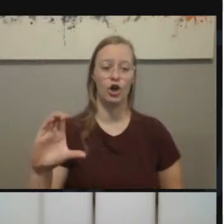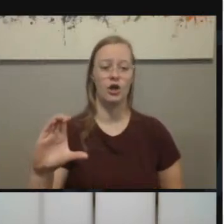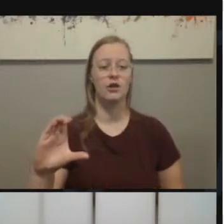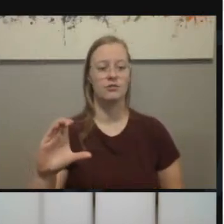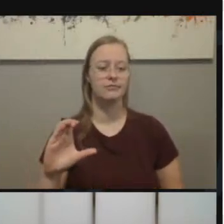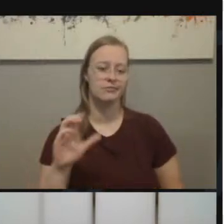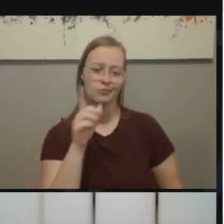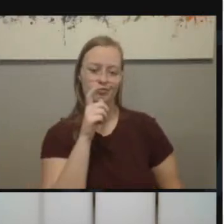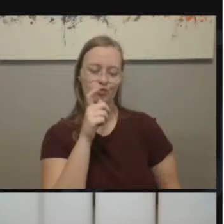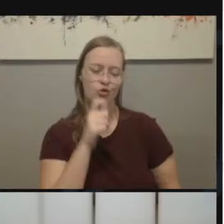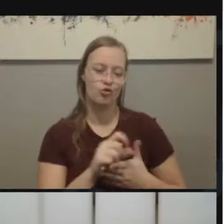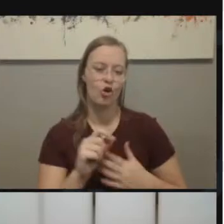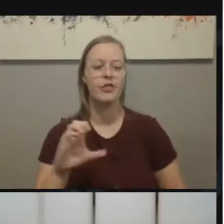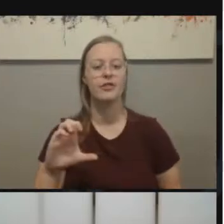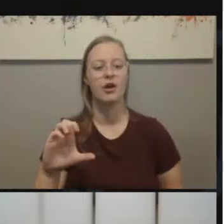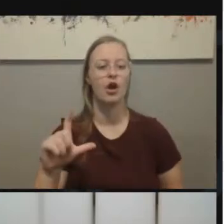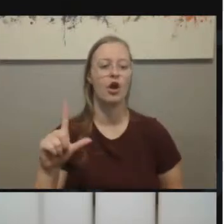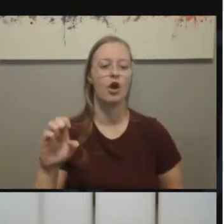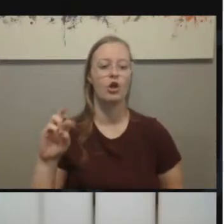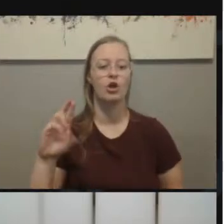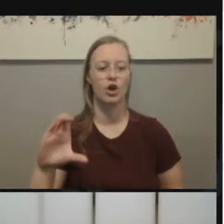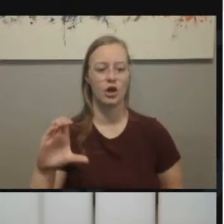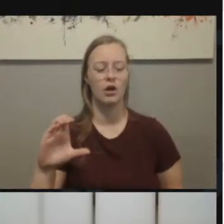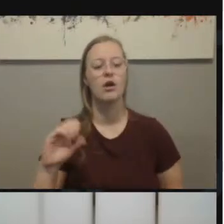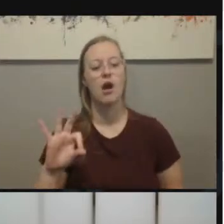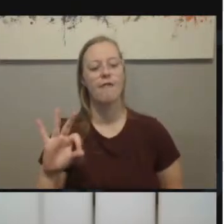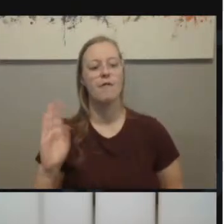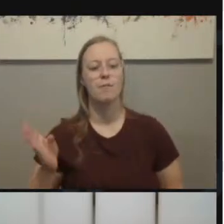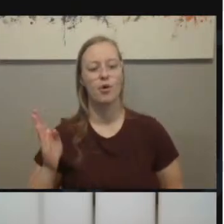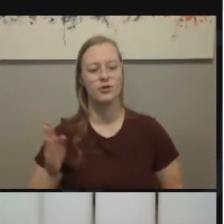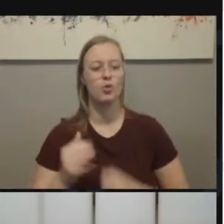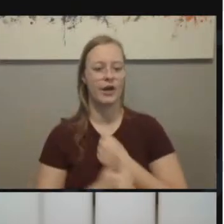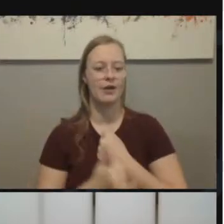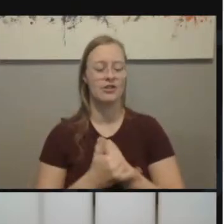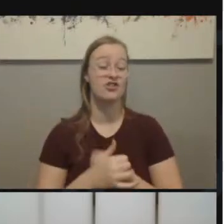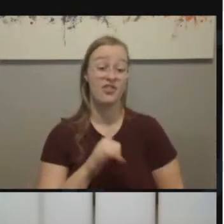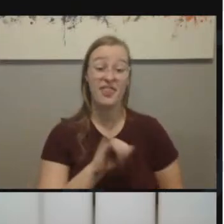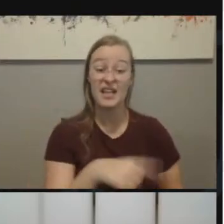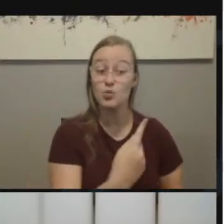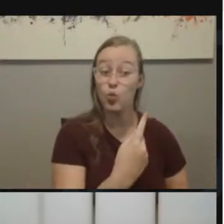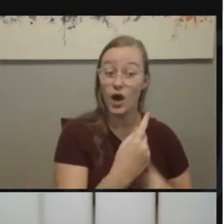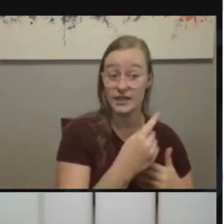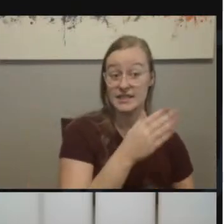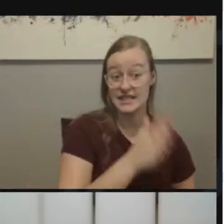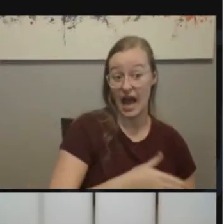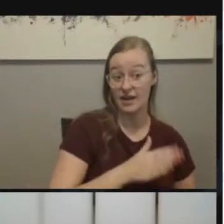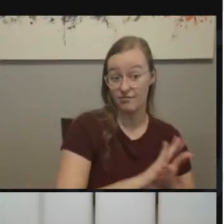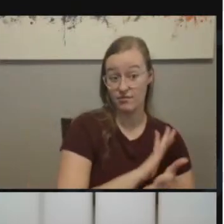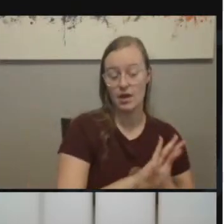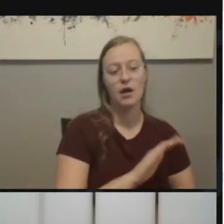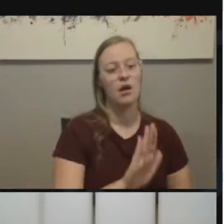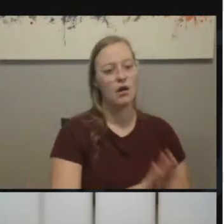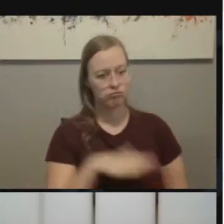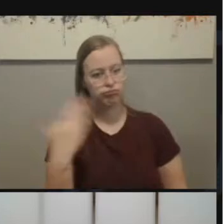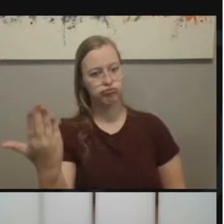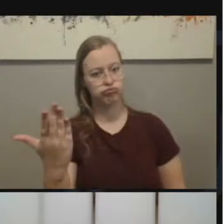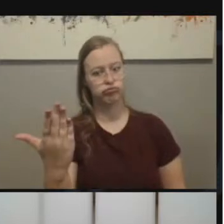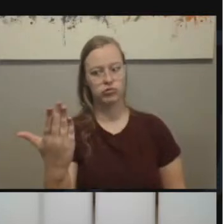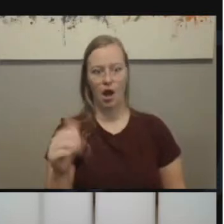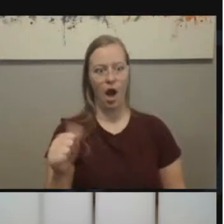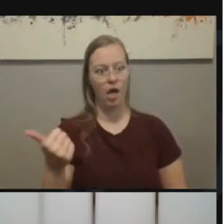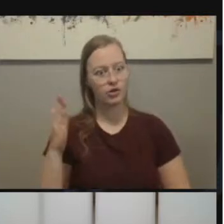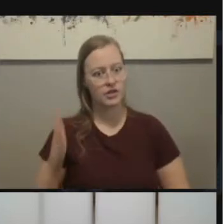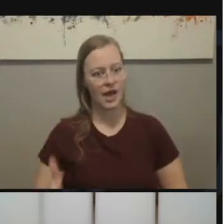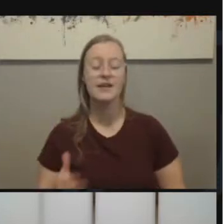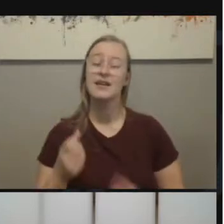County. That's one side of the ledger. The other side of the ledger, as many